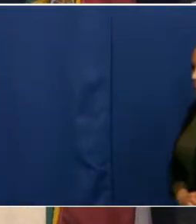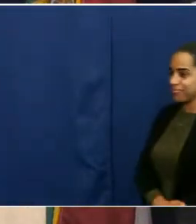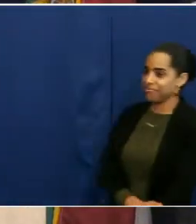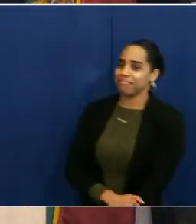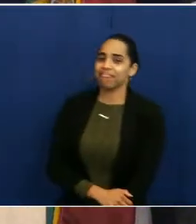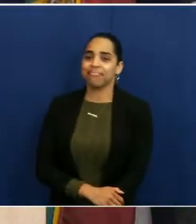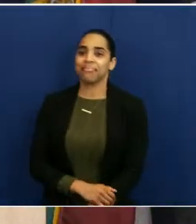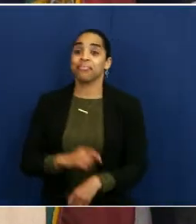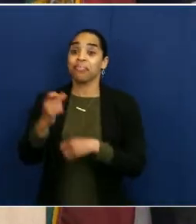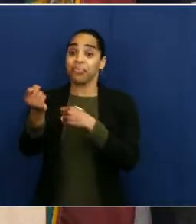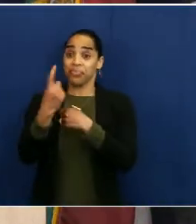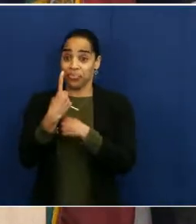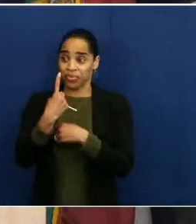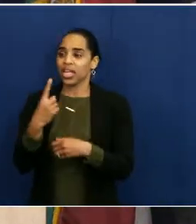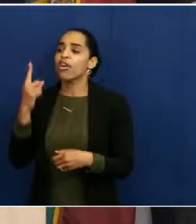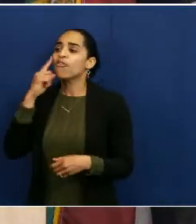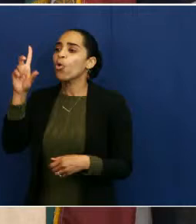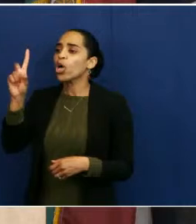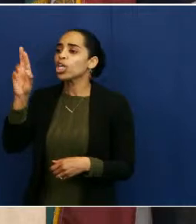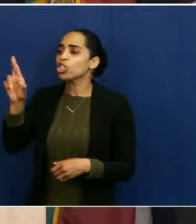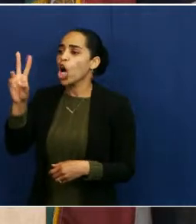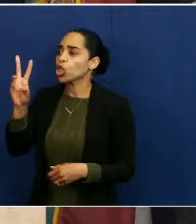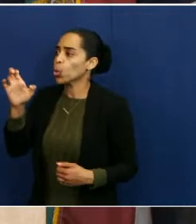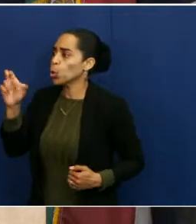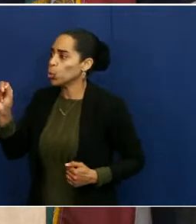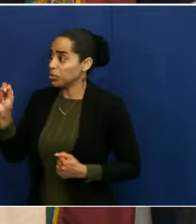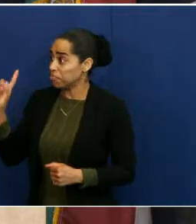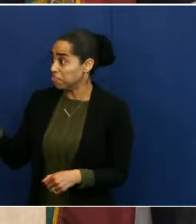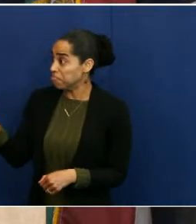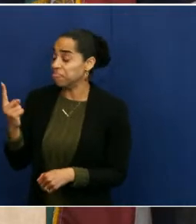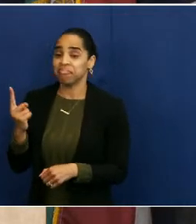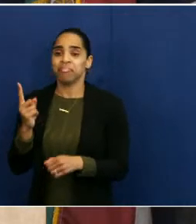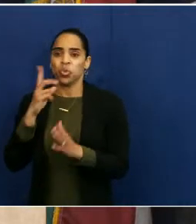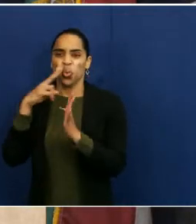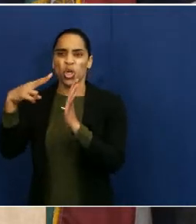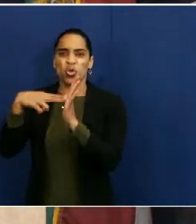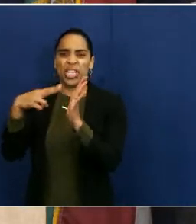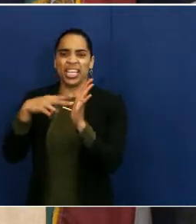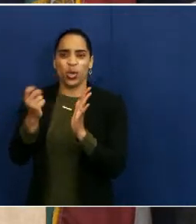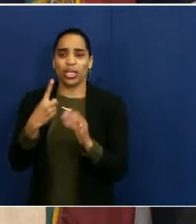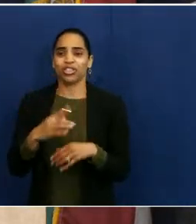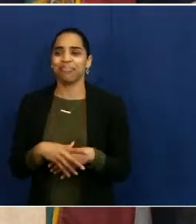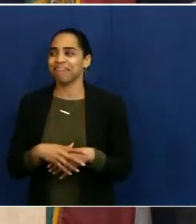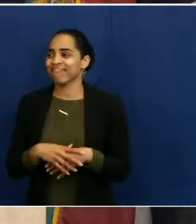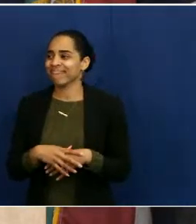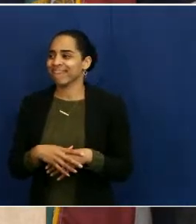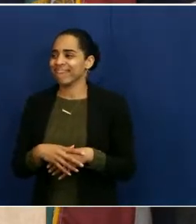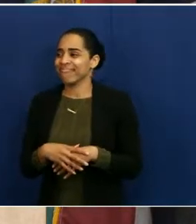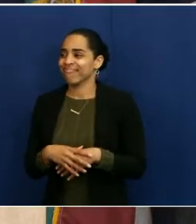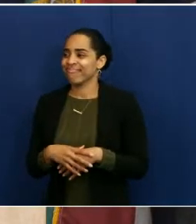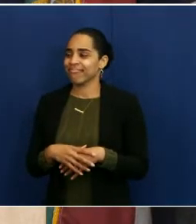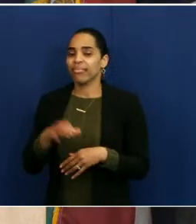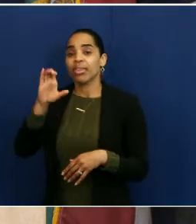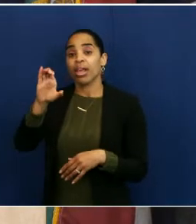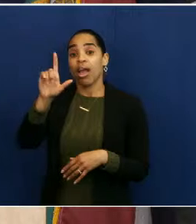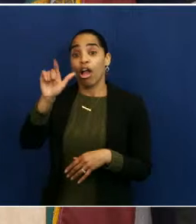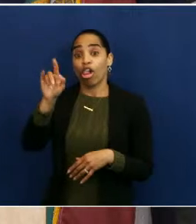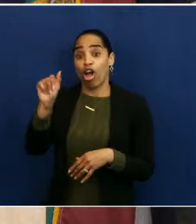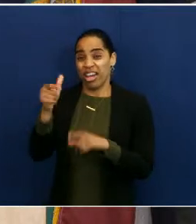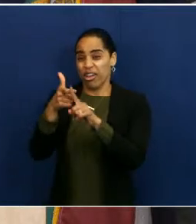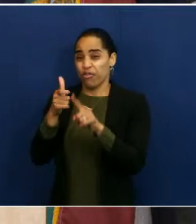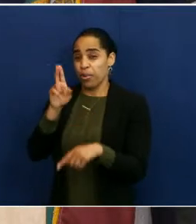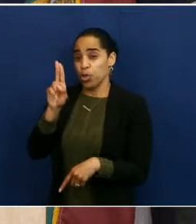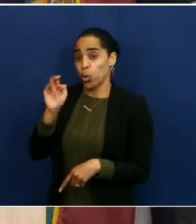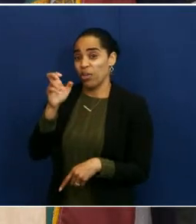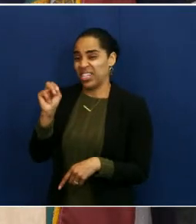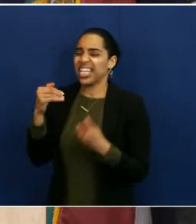This next text question is for Dr. Wooten, and we'll have Dr. Wooten come up and read it while it's asked. And this is also from Claudia with Univision. She